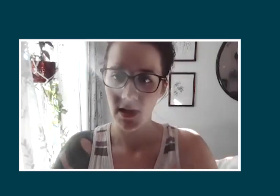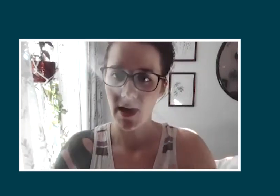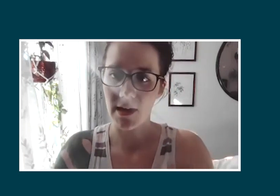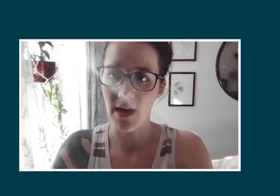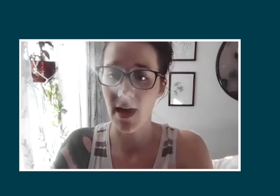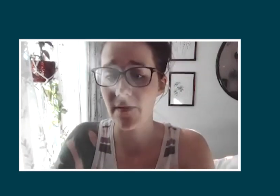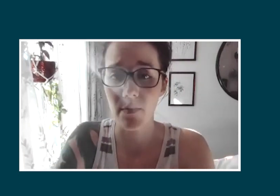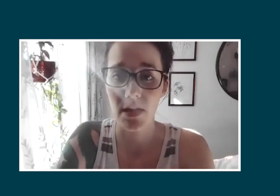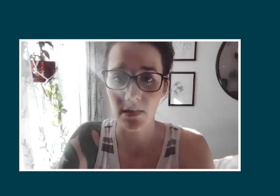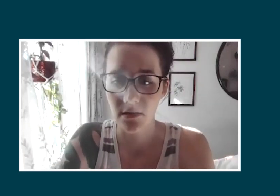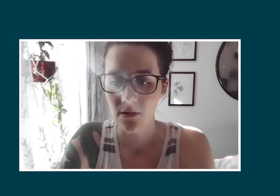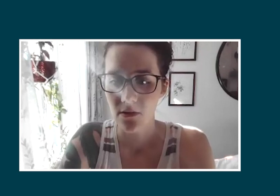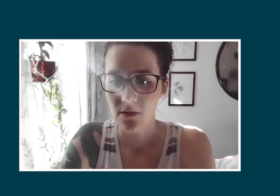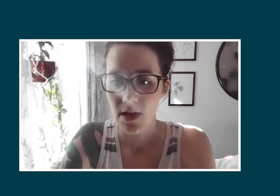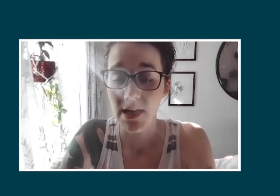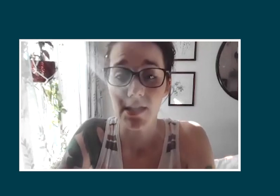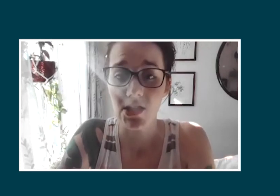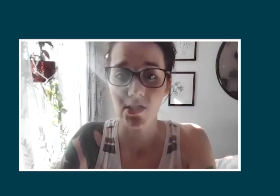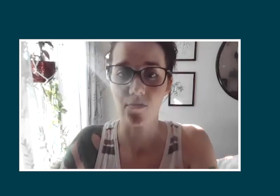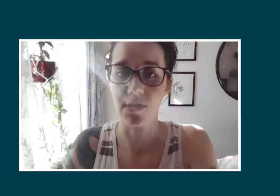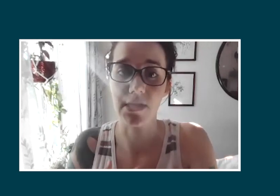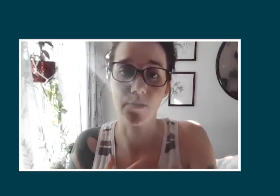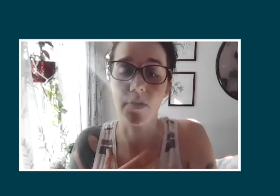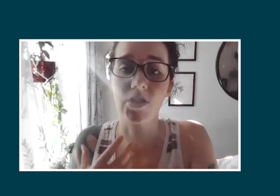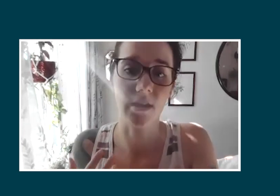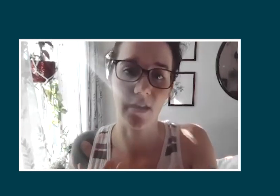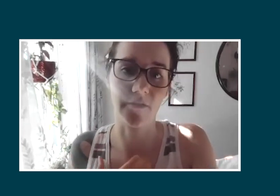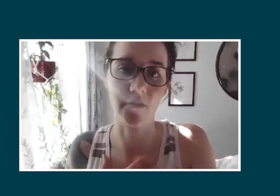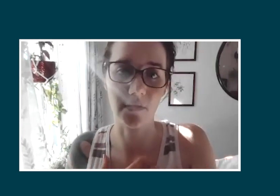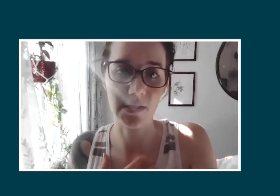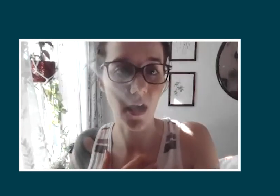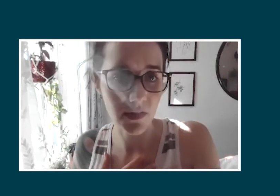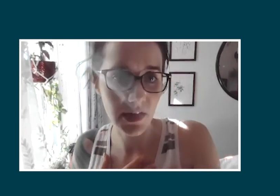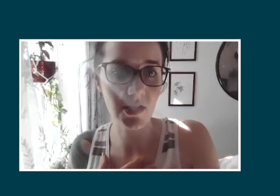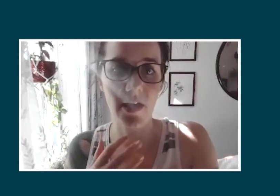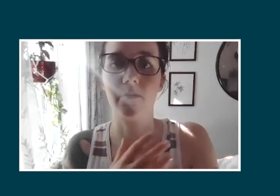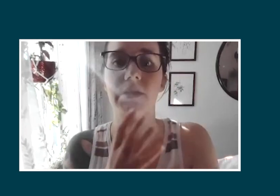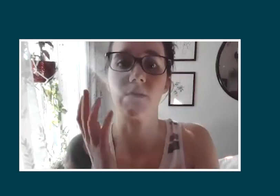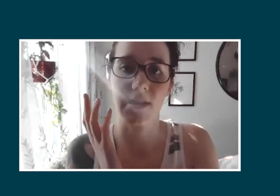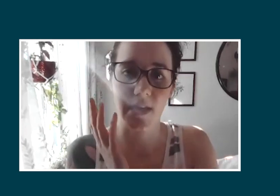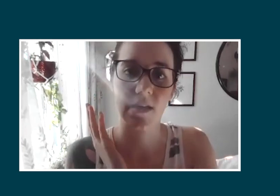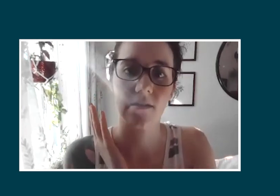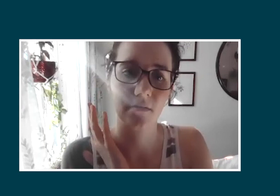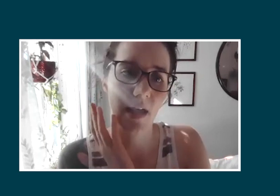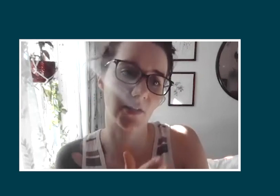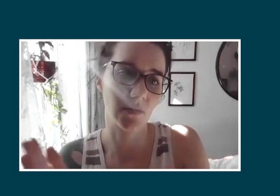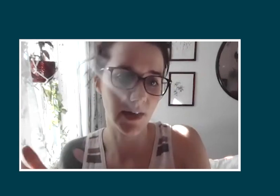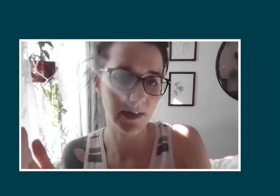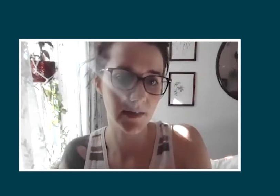forward and have it be, in addition to the inspiration that they felt in this conversation, have it be something they